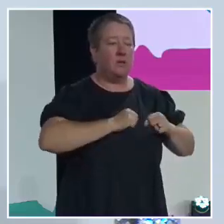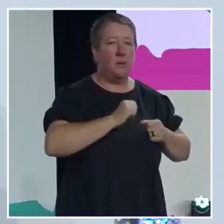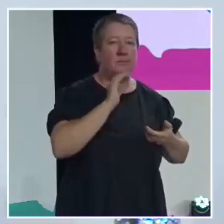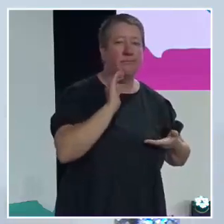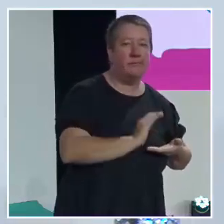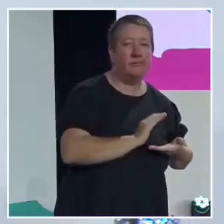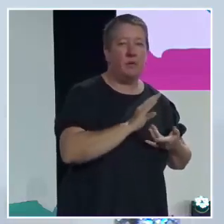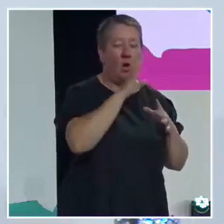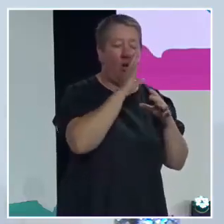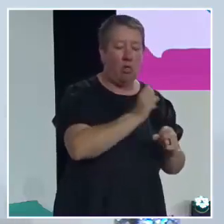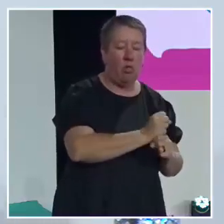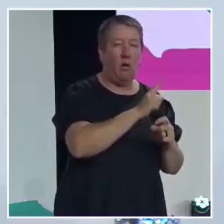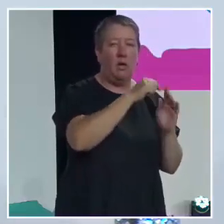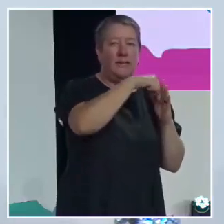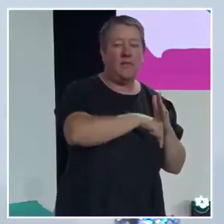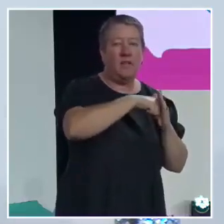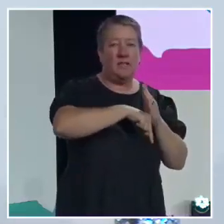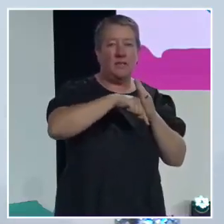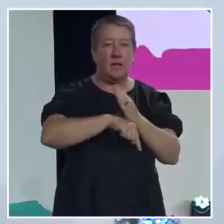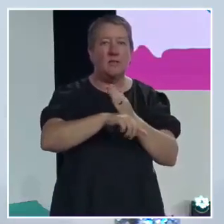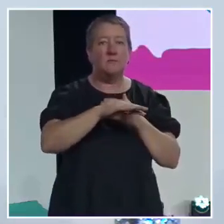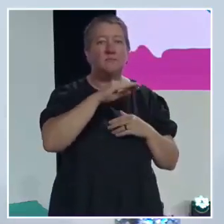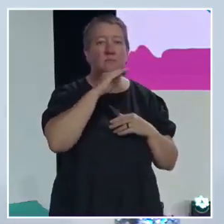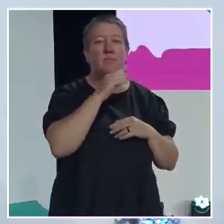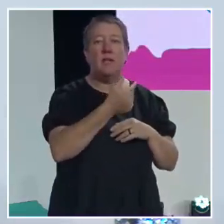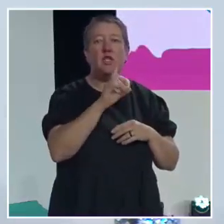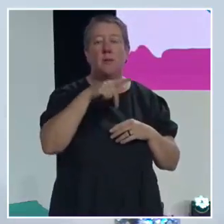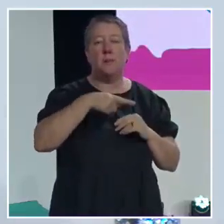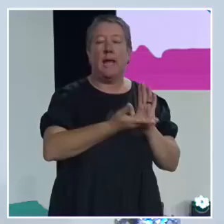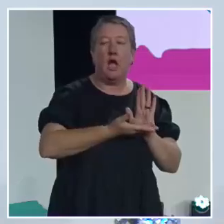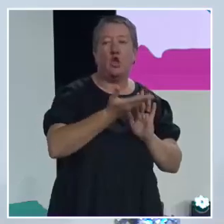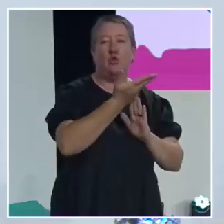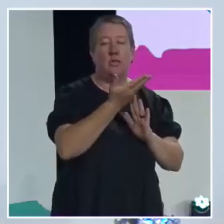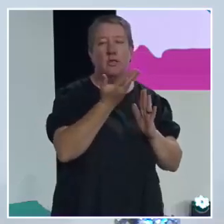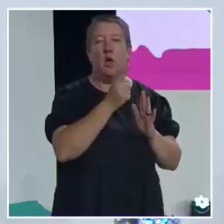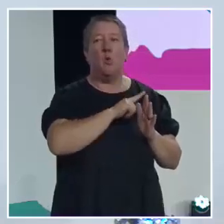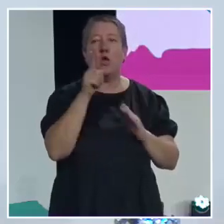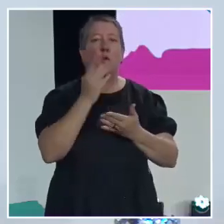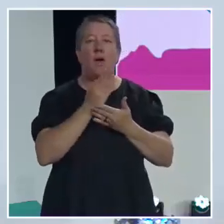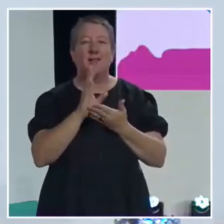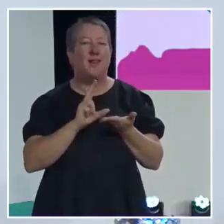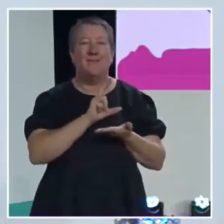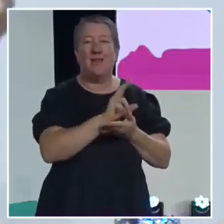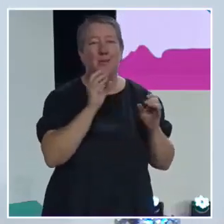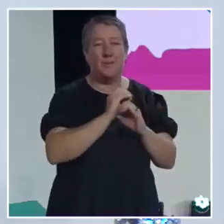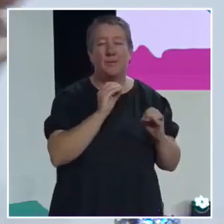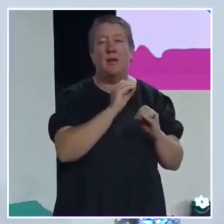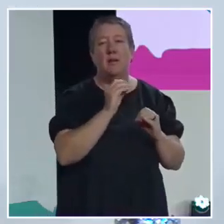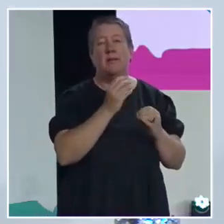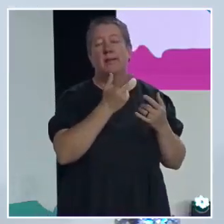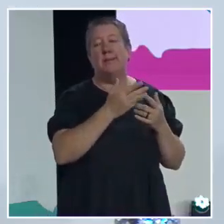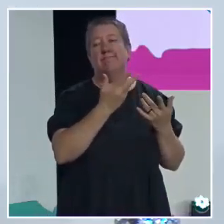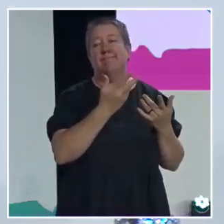with deficits, which ironically, by the way, increase debt to GDP because it means you're not actually investing and all those things that create long-run drivers of